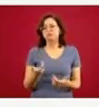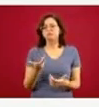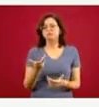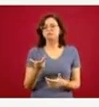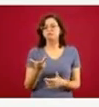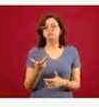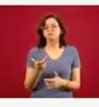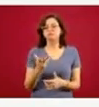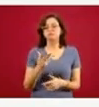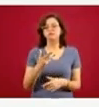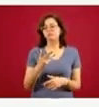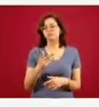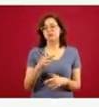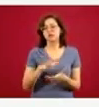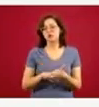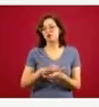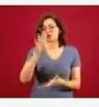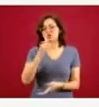of cases